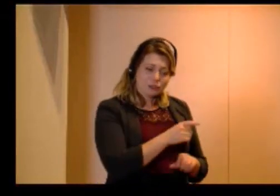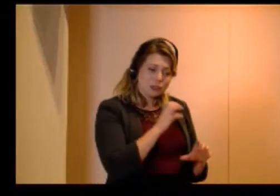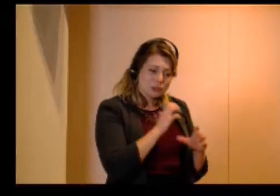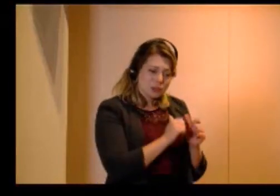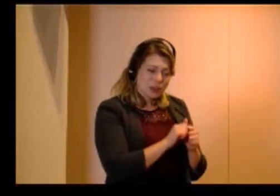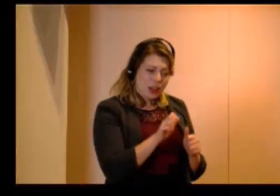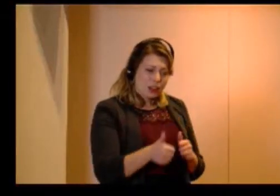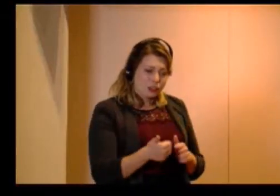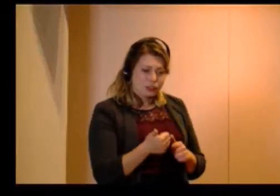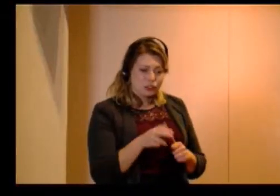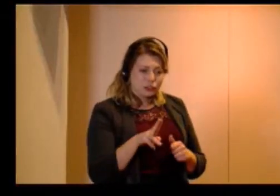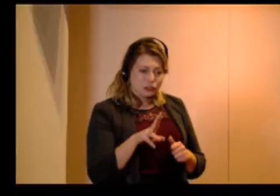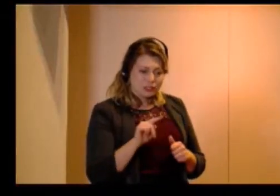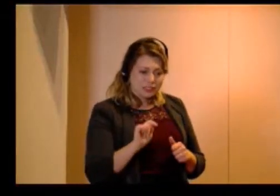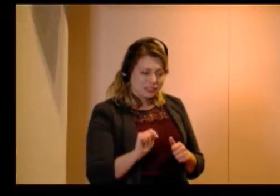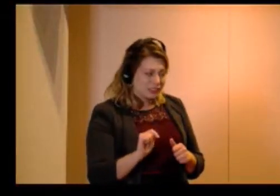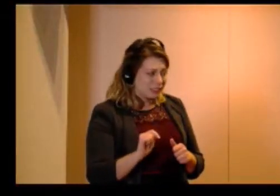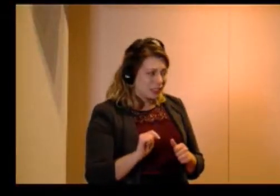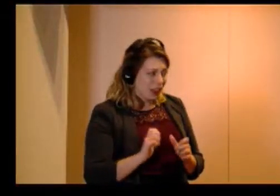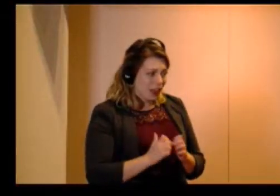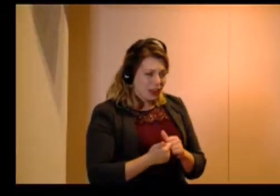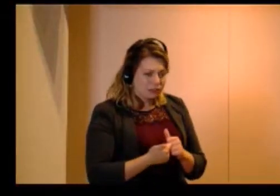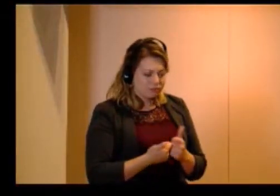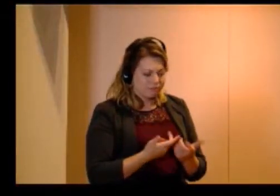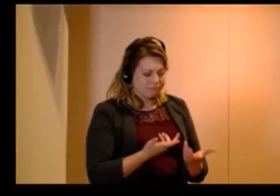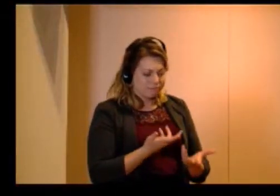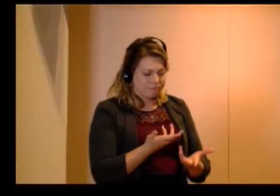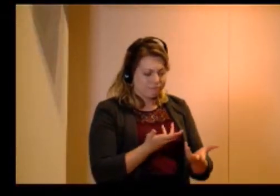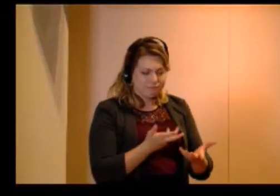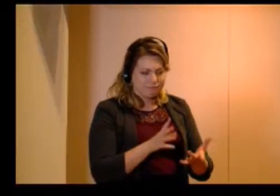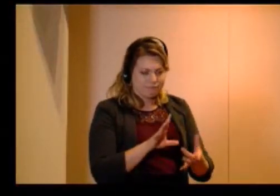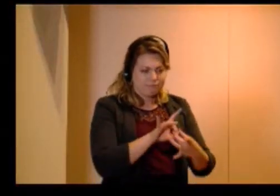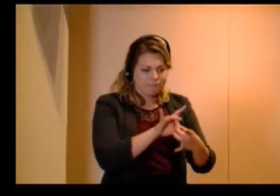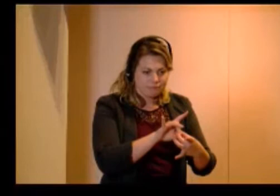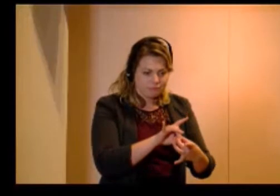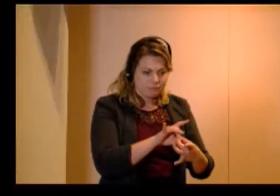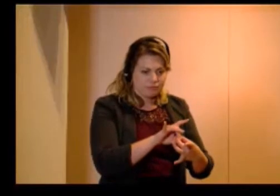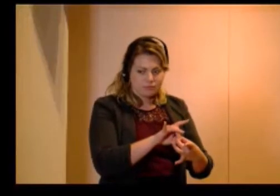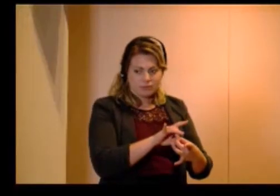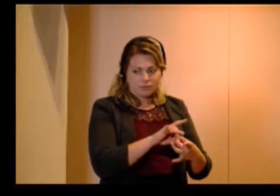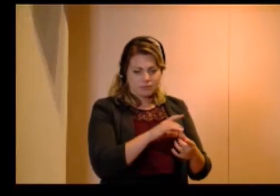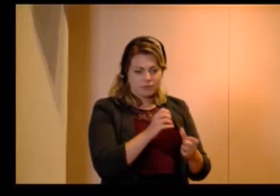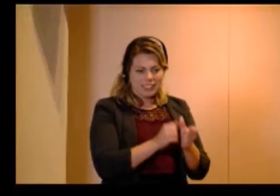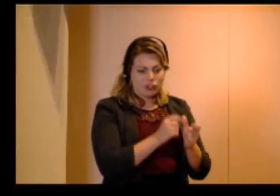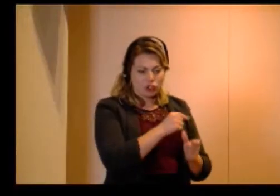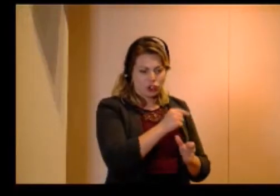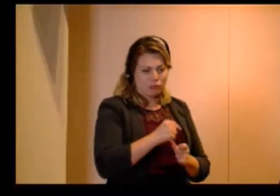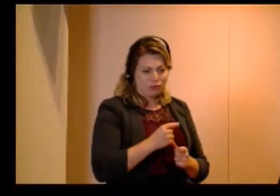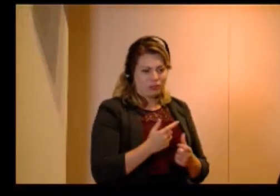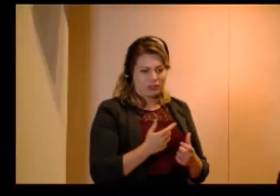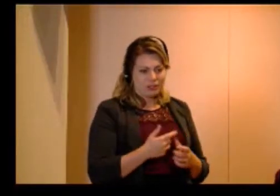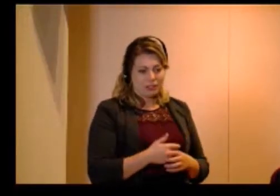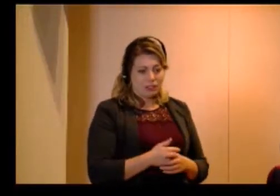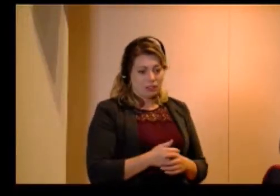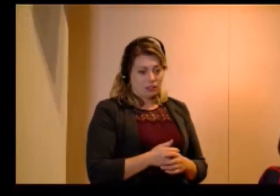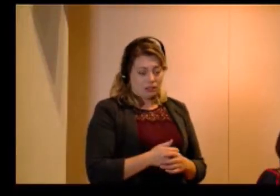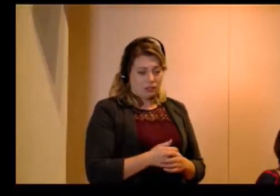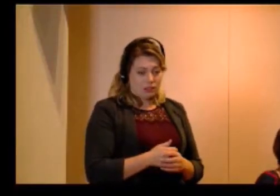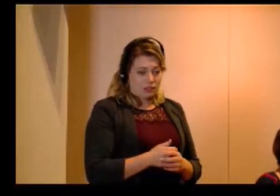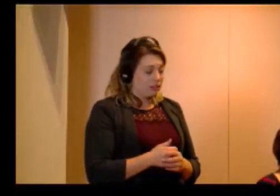other units, or how is it received, or how do you kind of see yourself as a whole, part of each one of you in different ways? Okay, well,